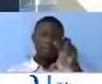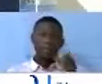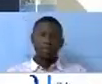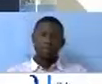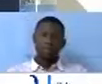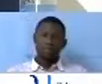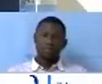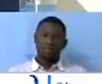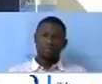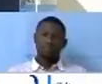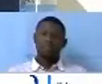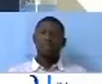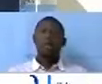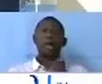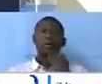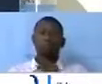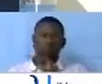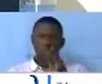at all.